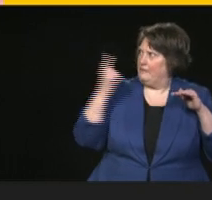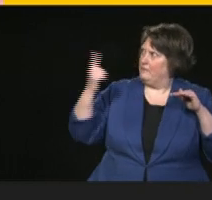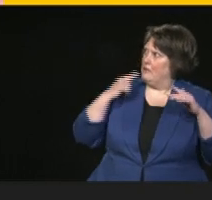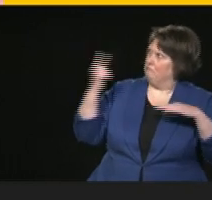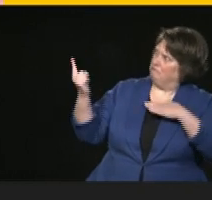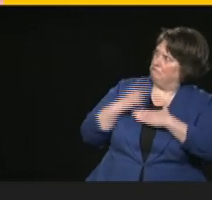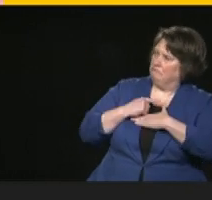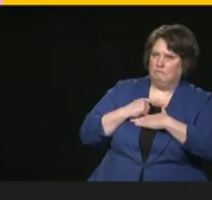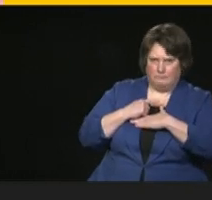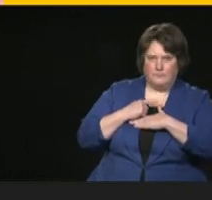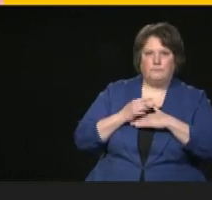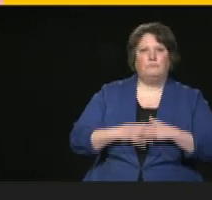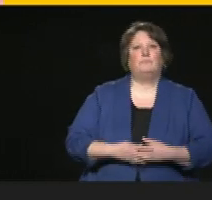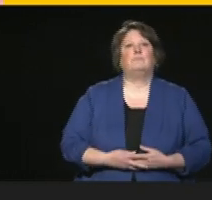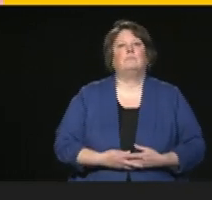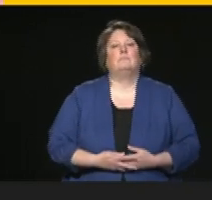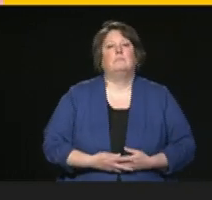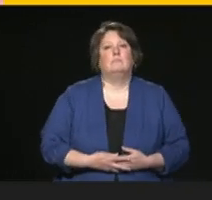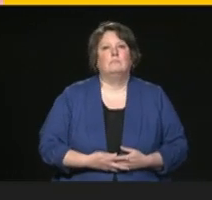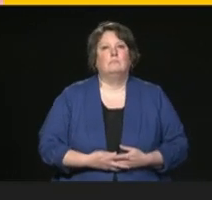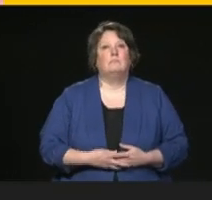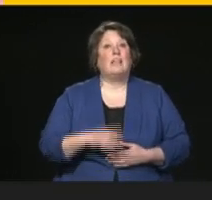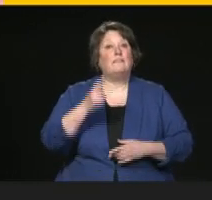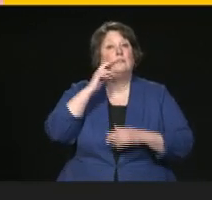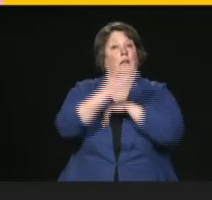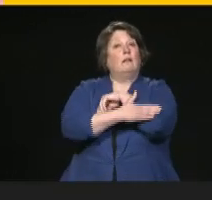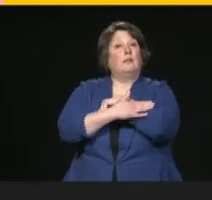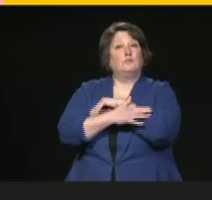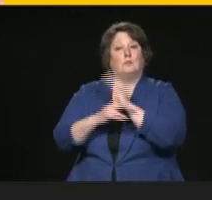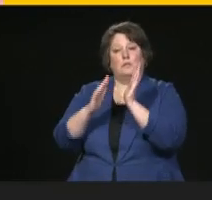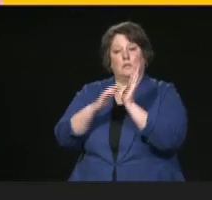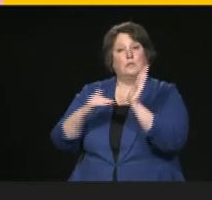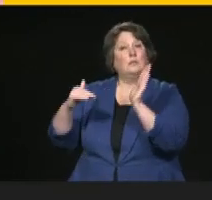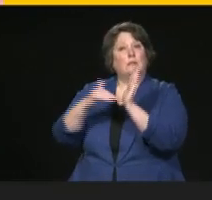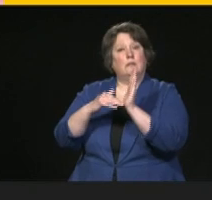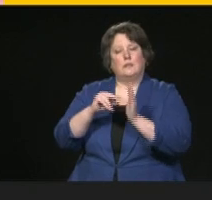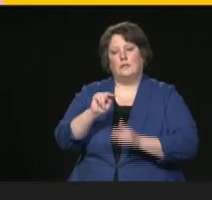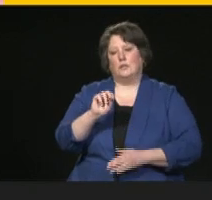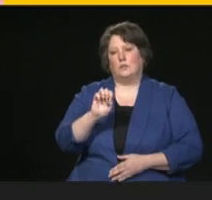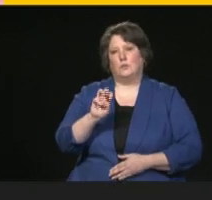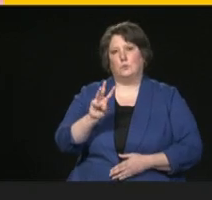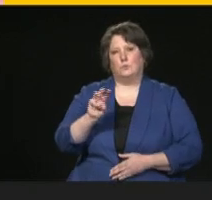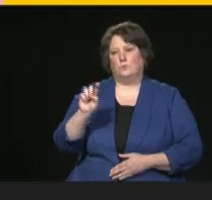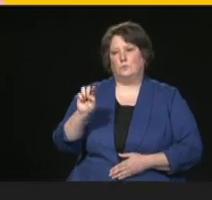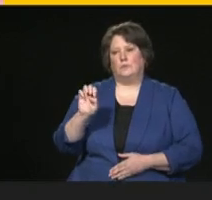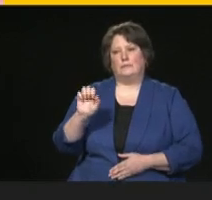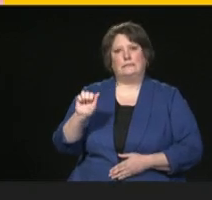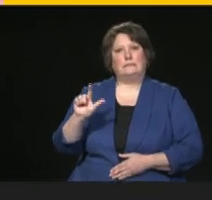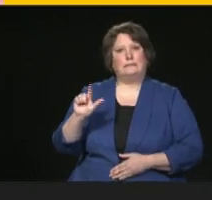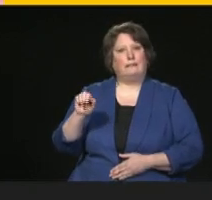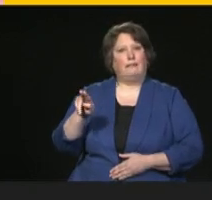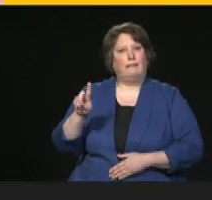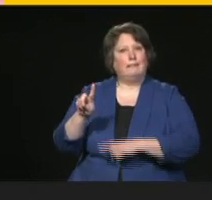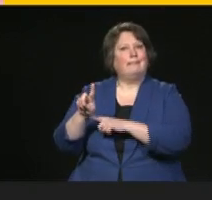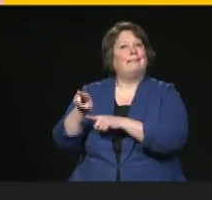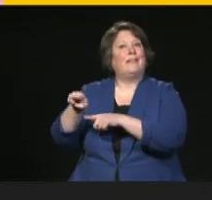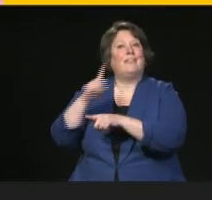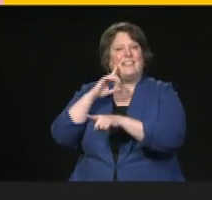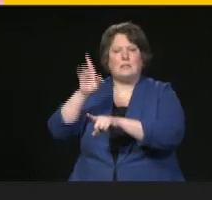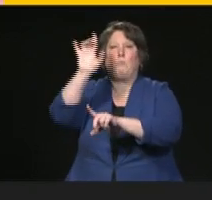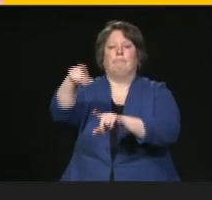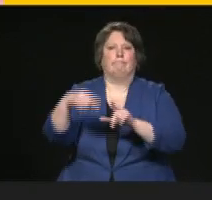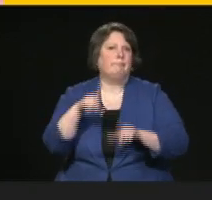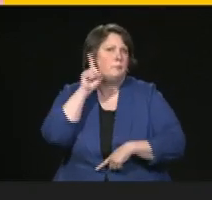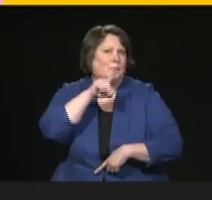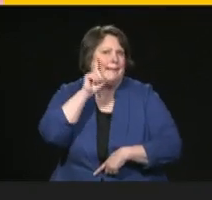New Zealand has introduced the concept of staying inside your bubble and knowing what